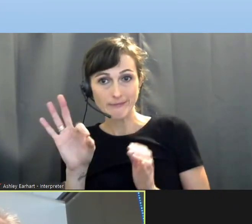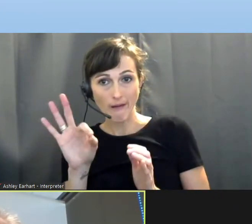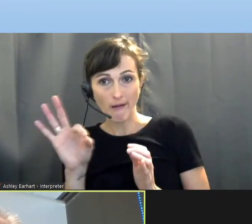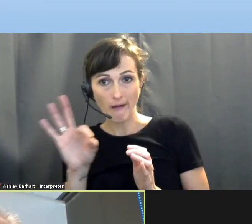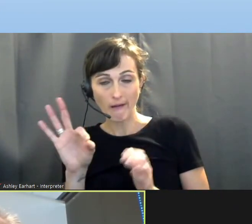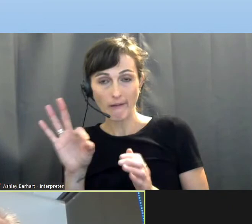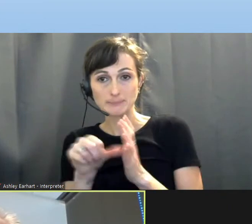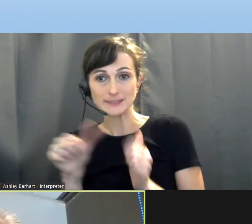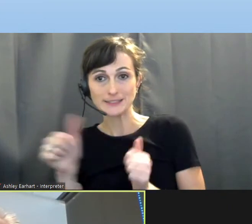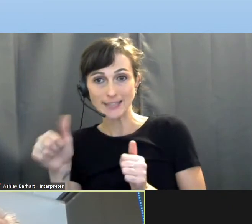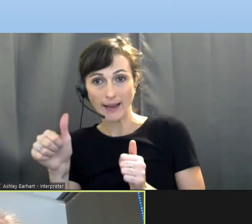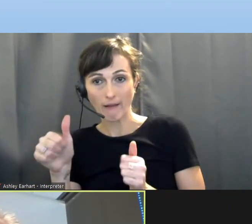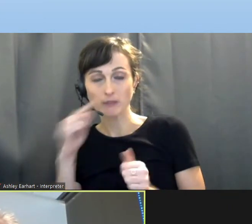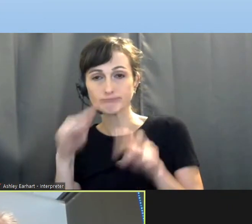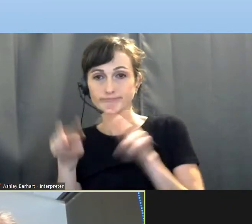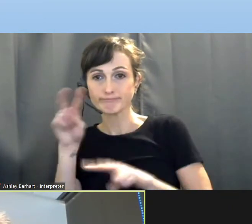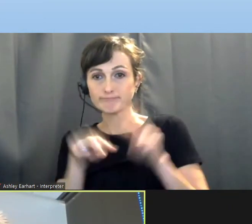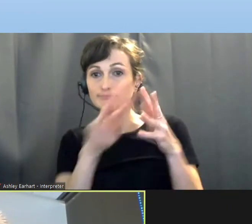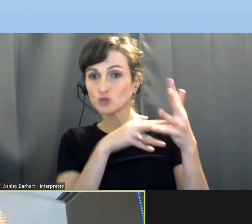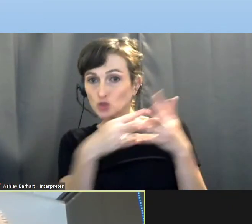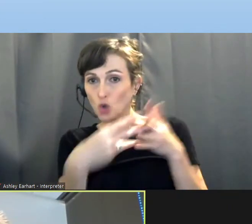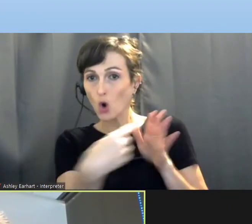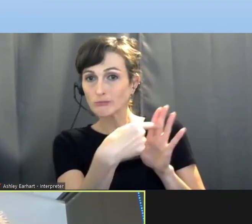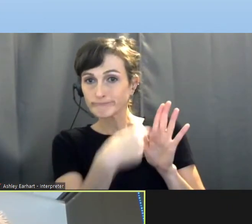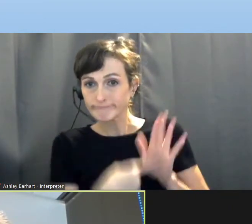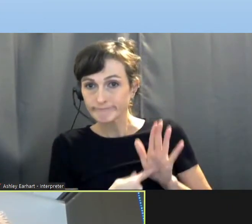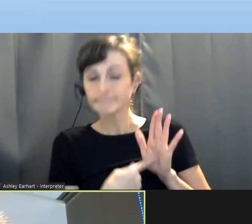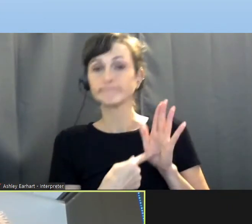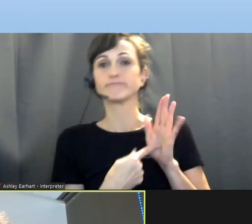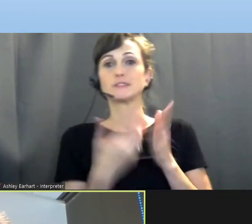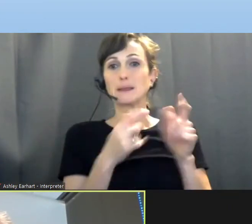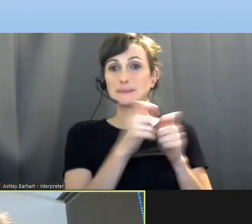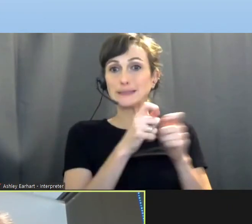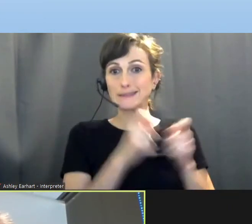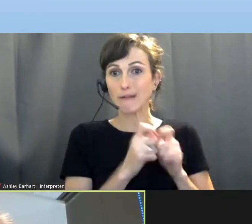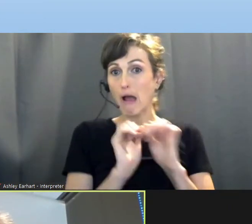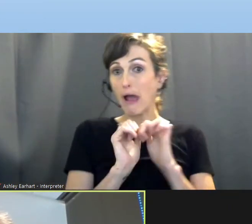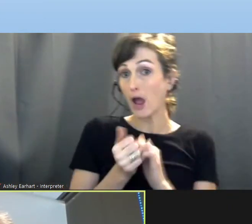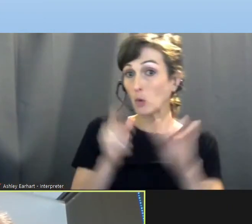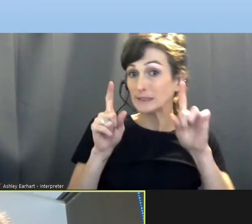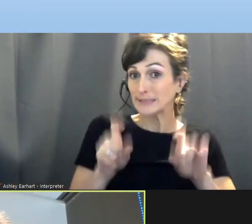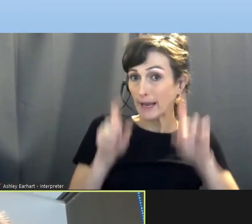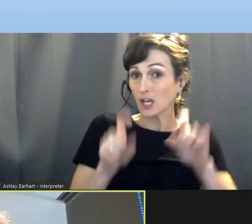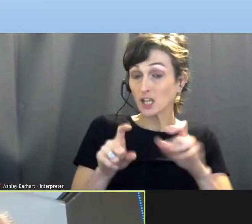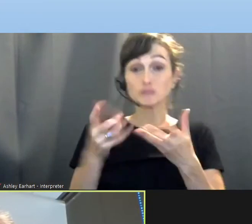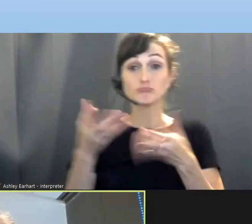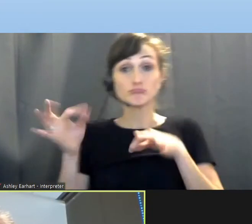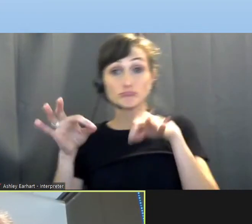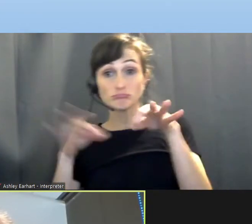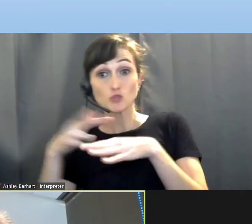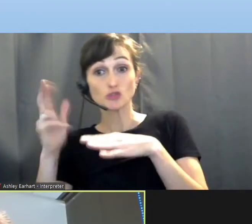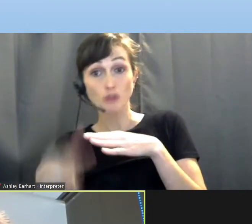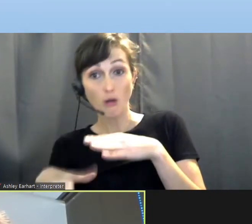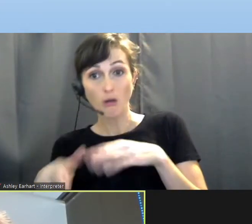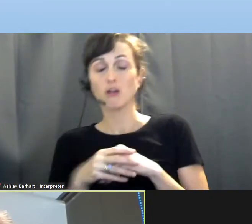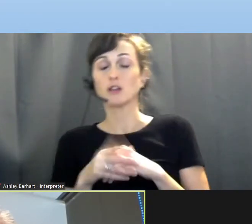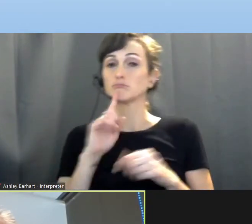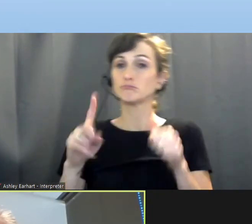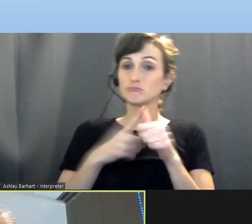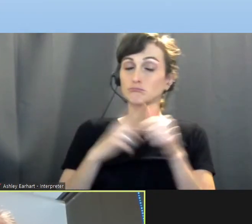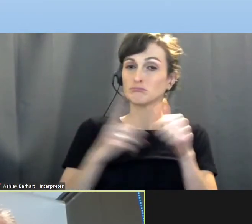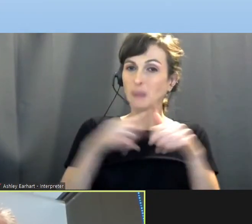graphs and some of the details behind how we tested and what the results were. But I wanted to give kind of a basic